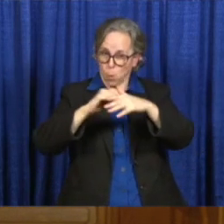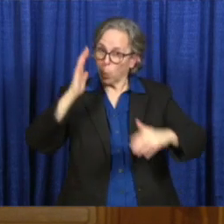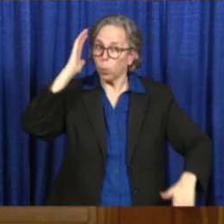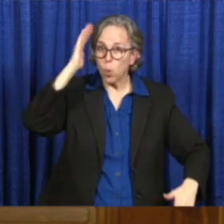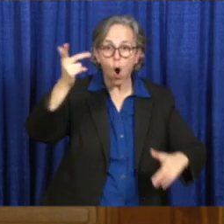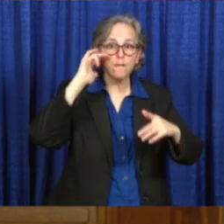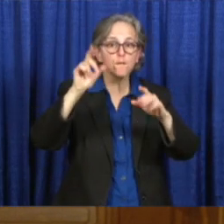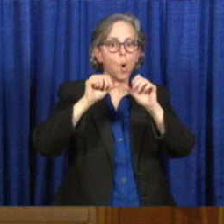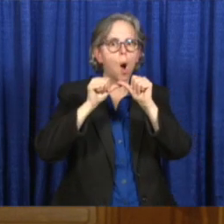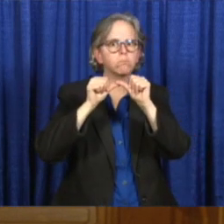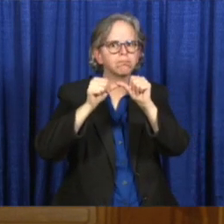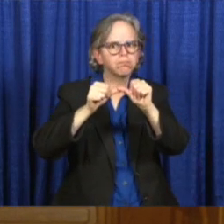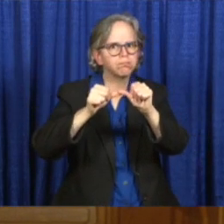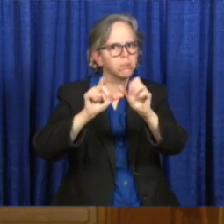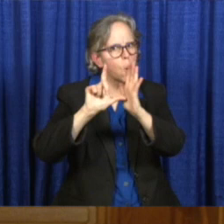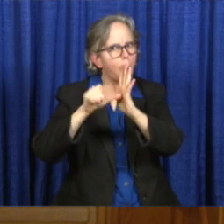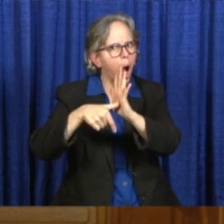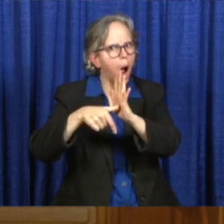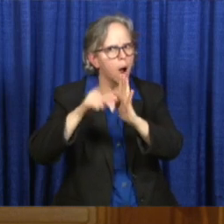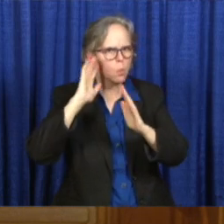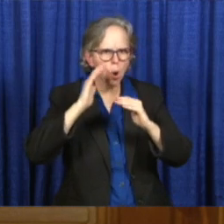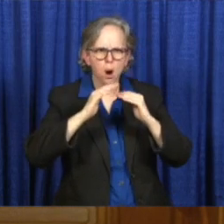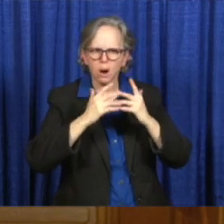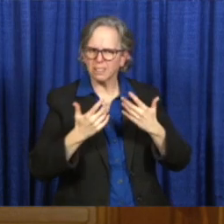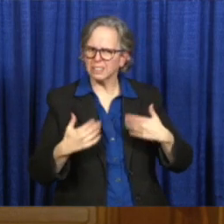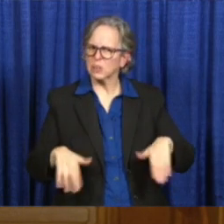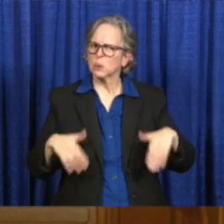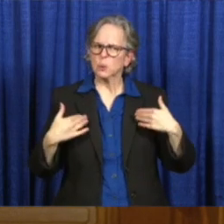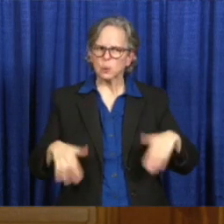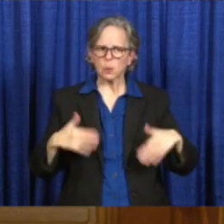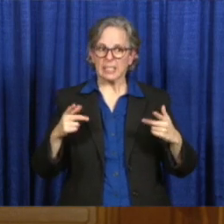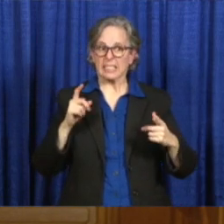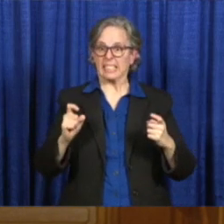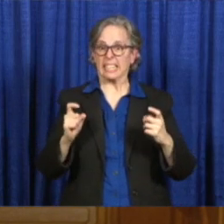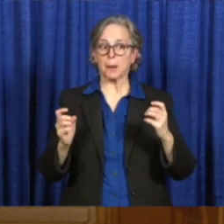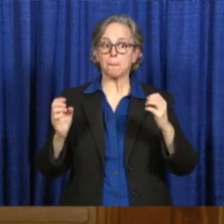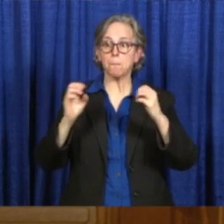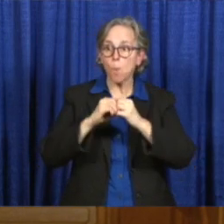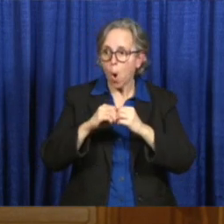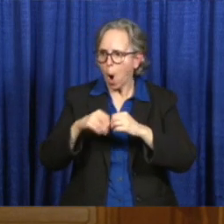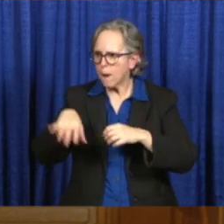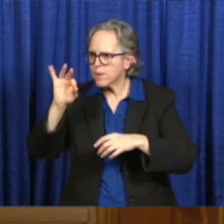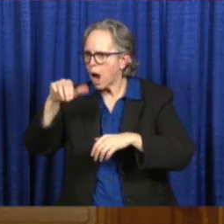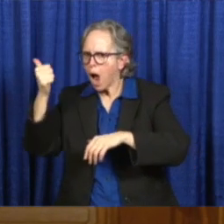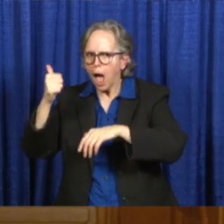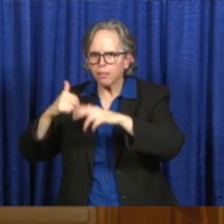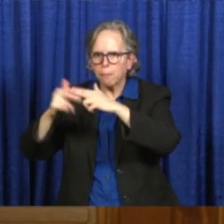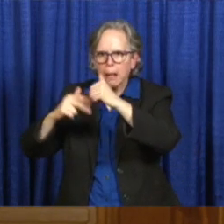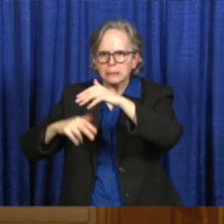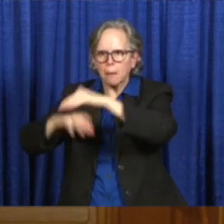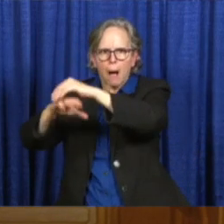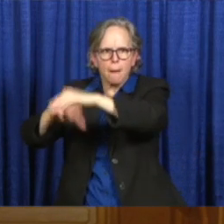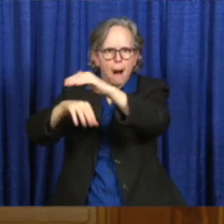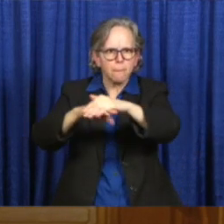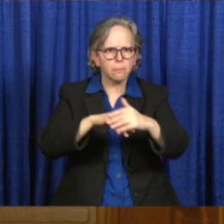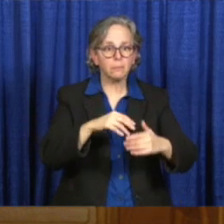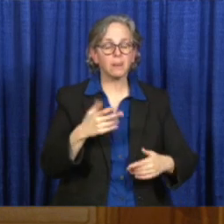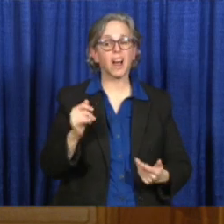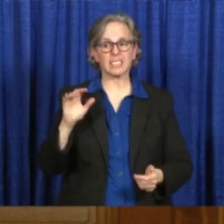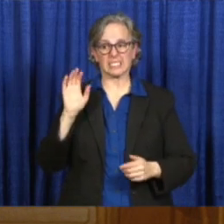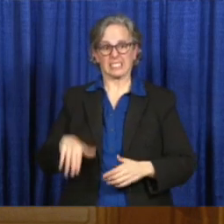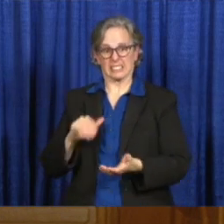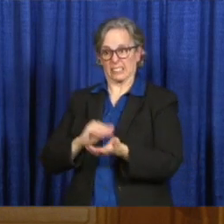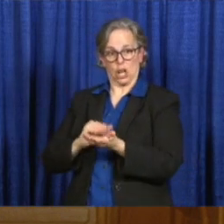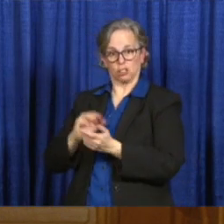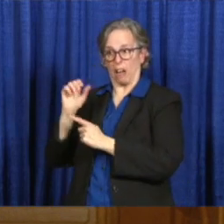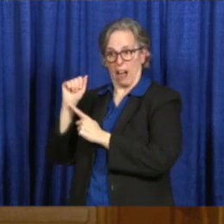also, we're going to need more capacity. And what Dr. Acton has pointed out, what is different about this is the average hospital stay